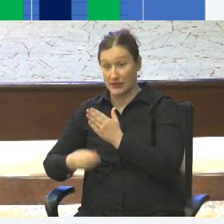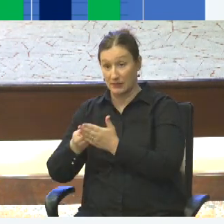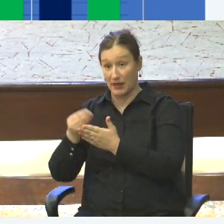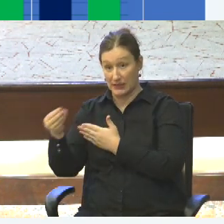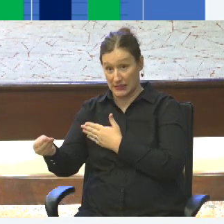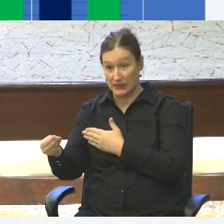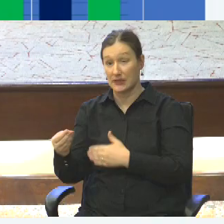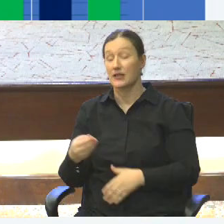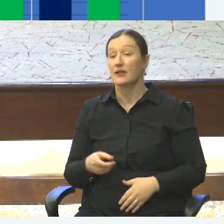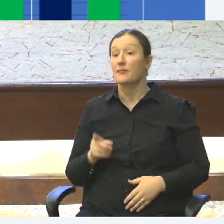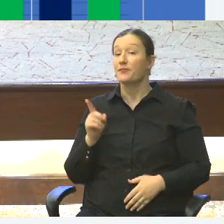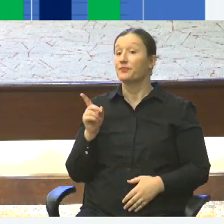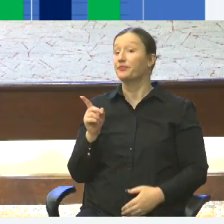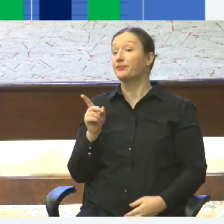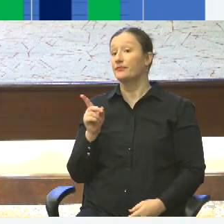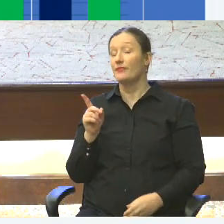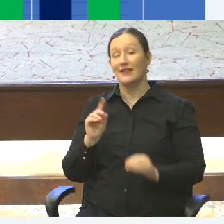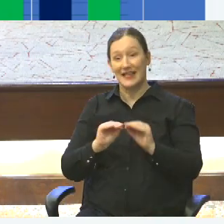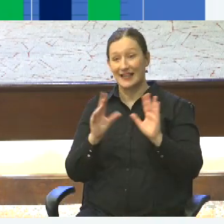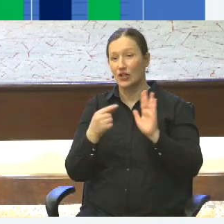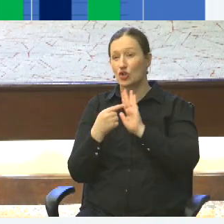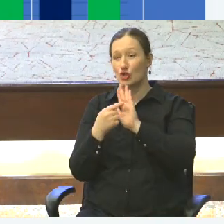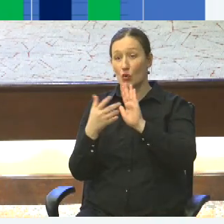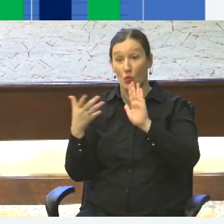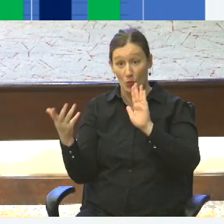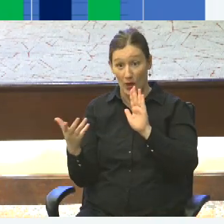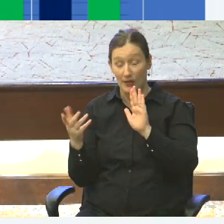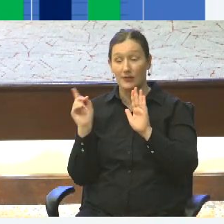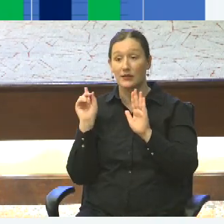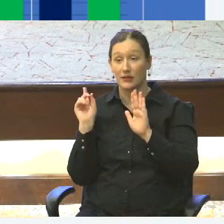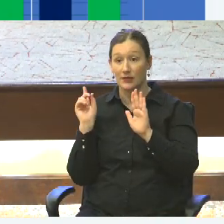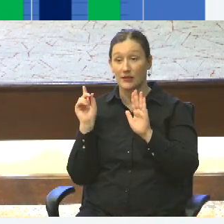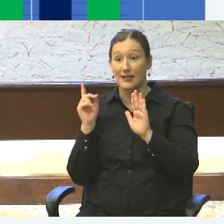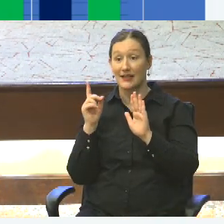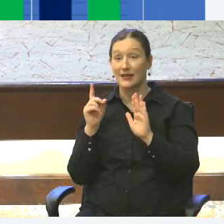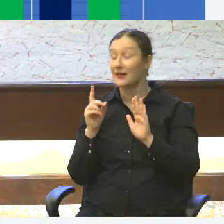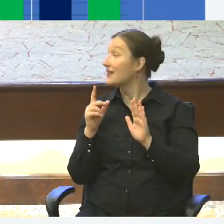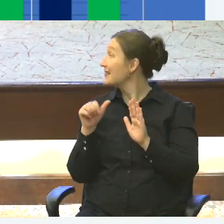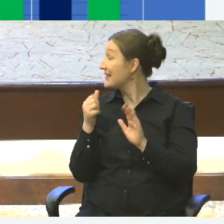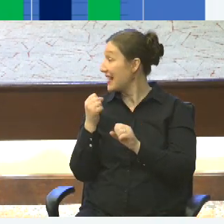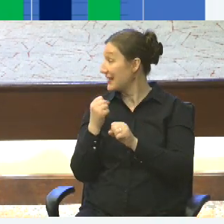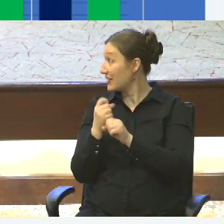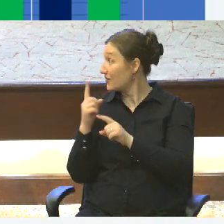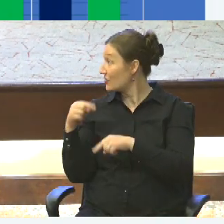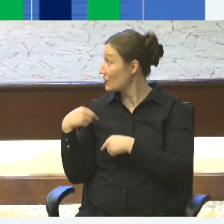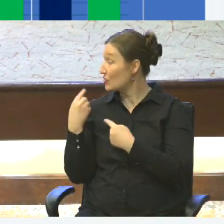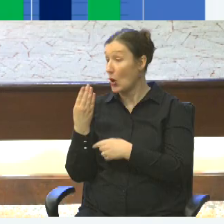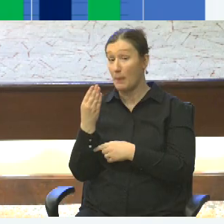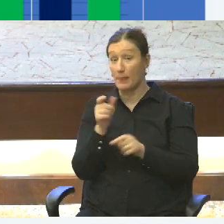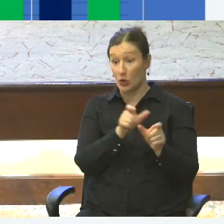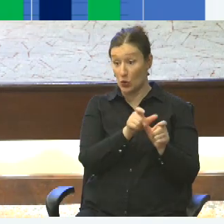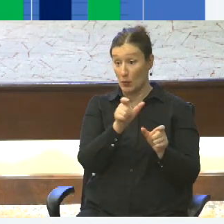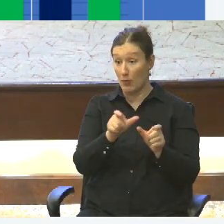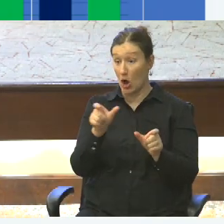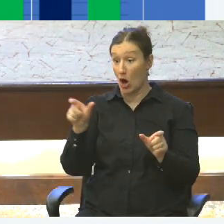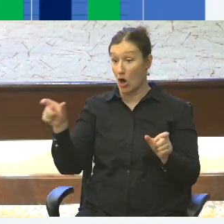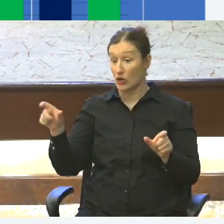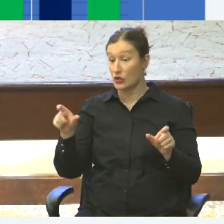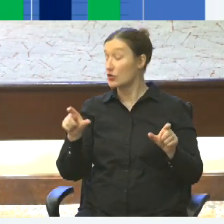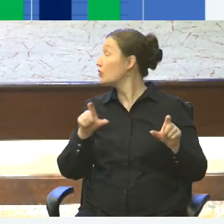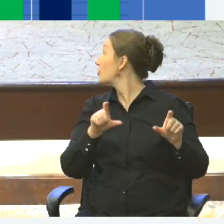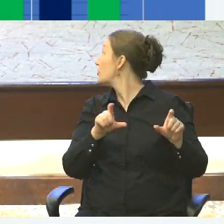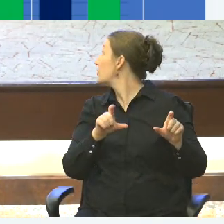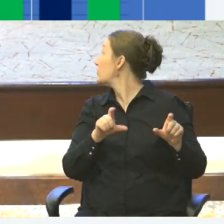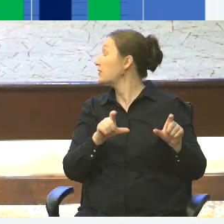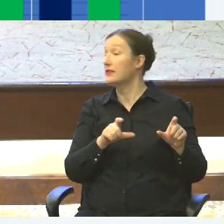Act funds, but very clearly what we're trying to show here for the last 10 years is that the blue graphs, the blue bars are the airport operating